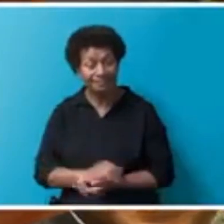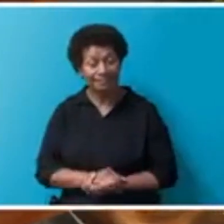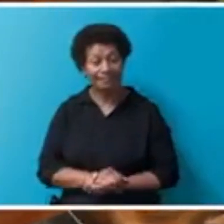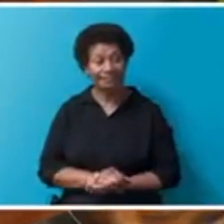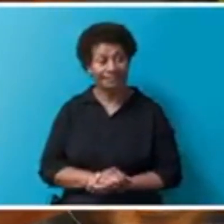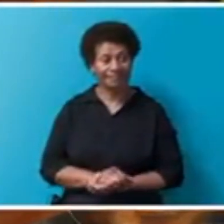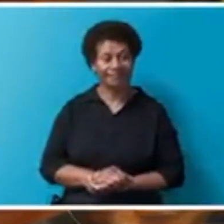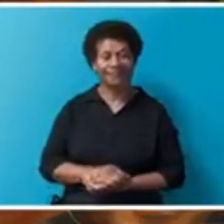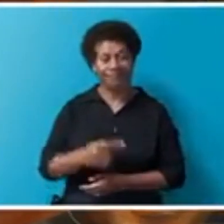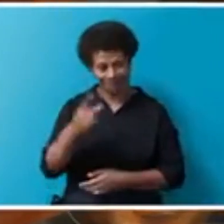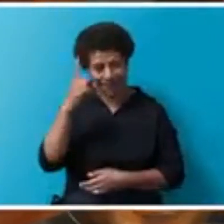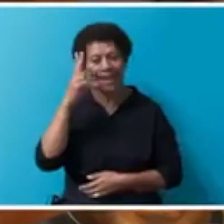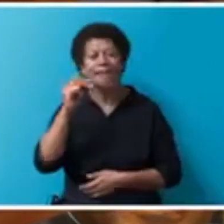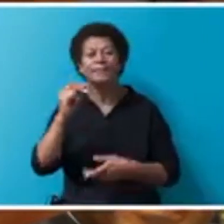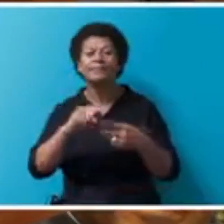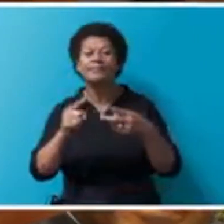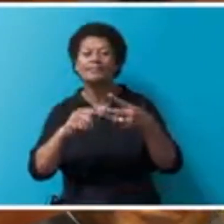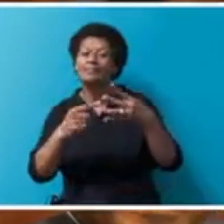I can name them.